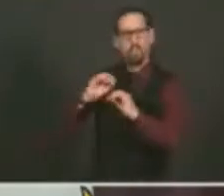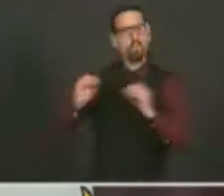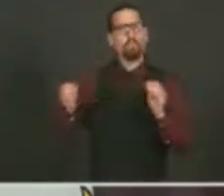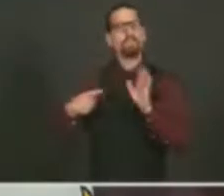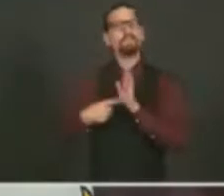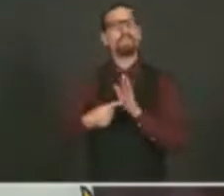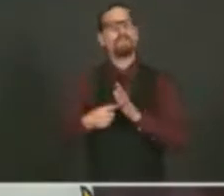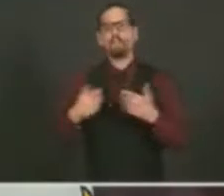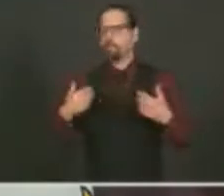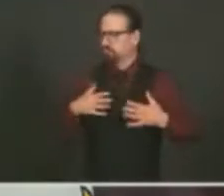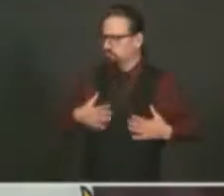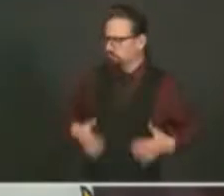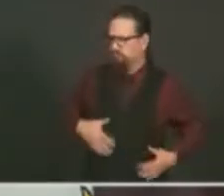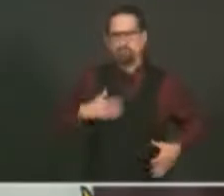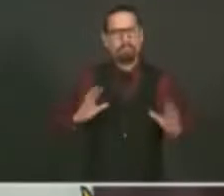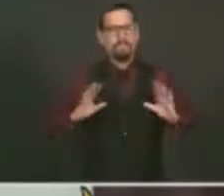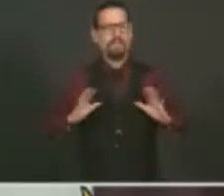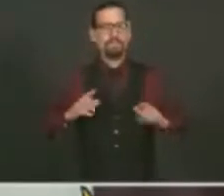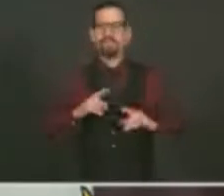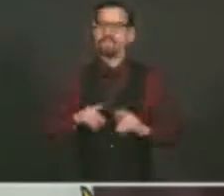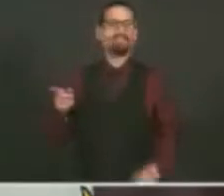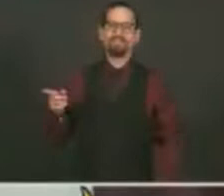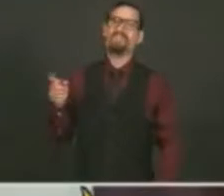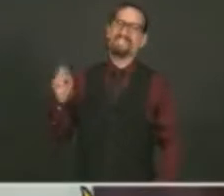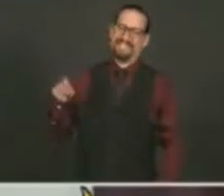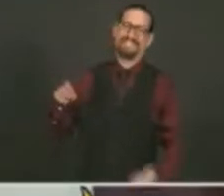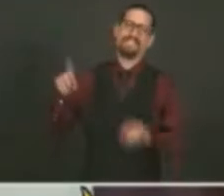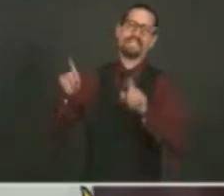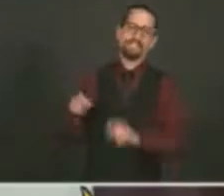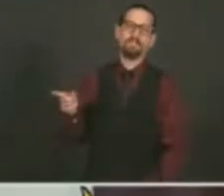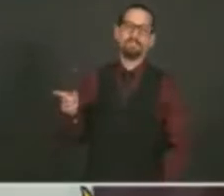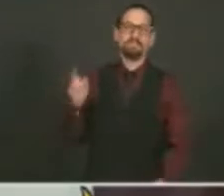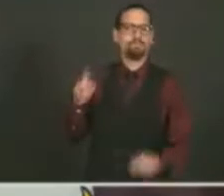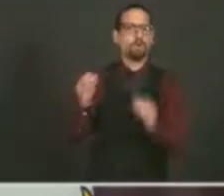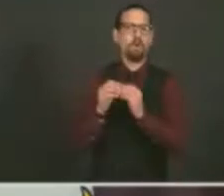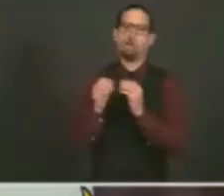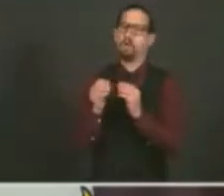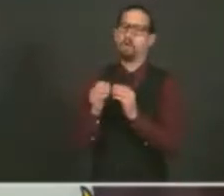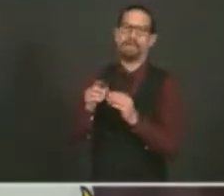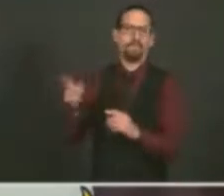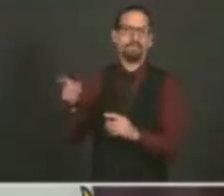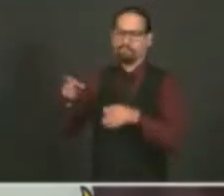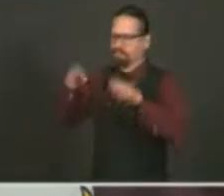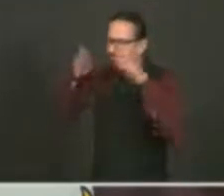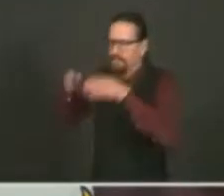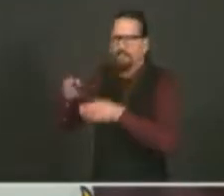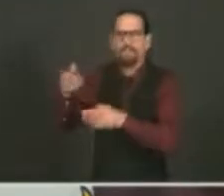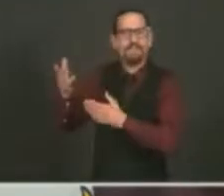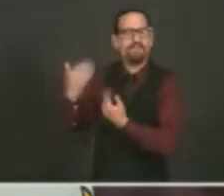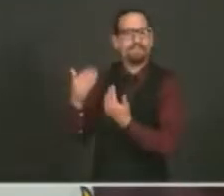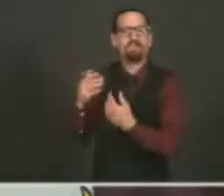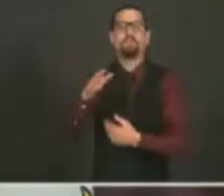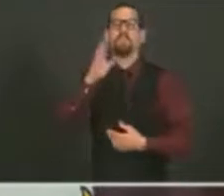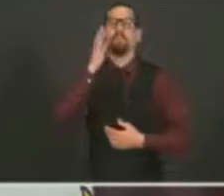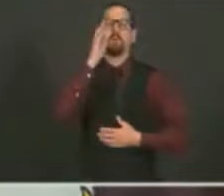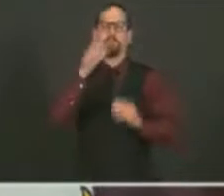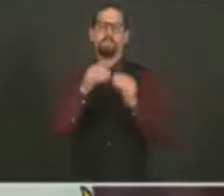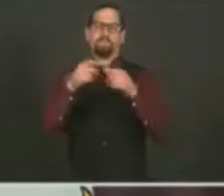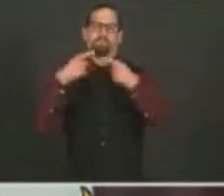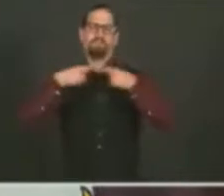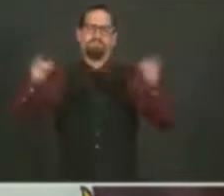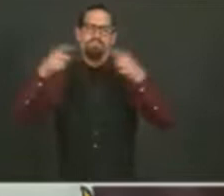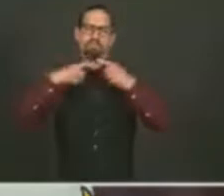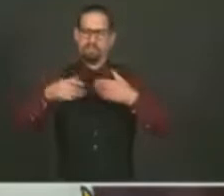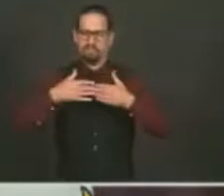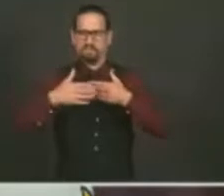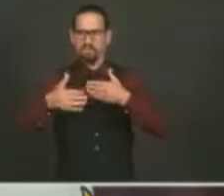And I'm going to have a much more detail to announce about that, either later this week